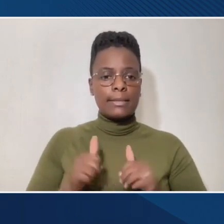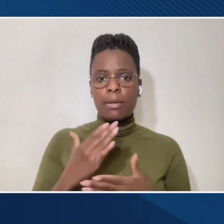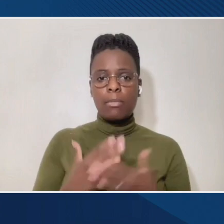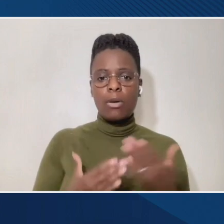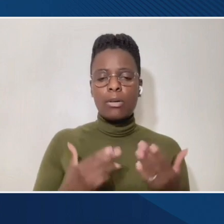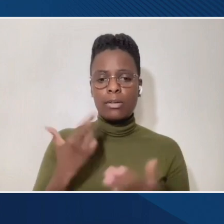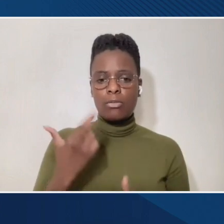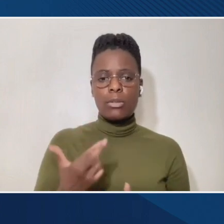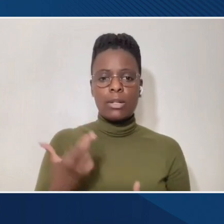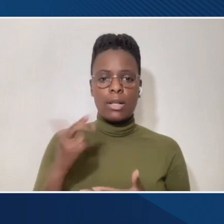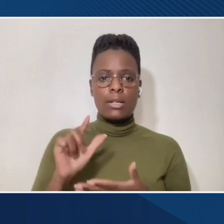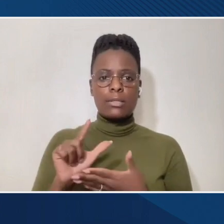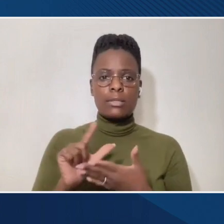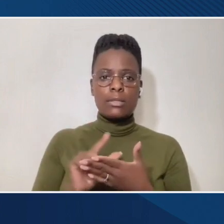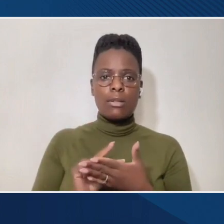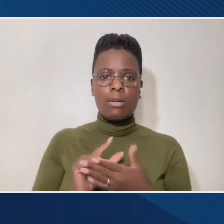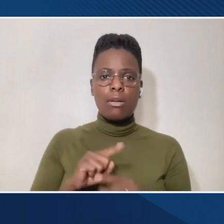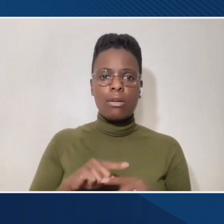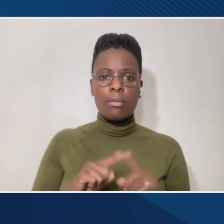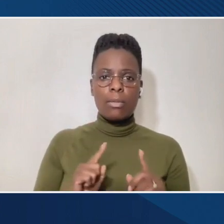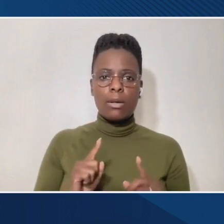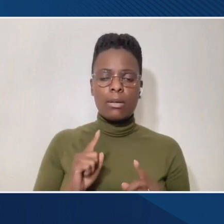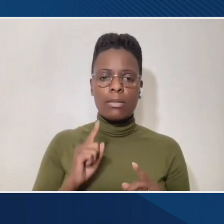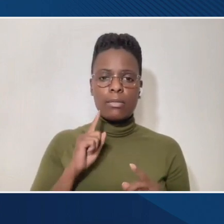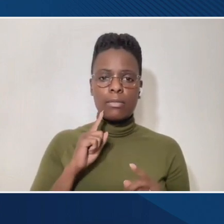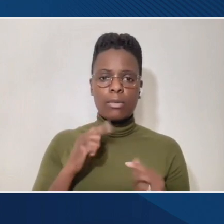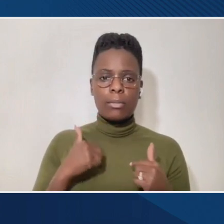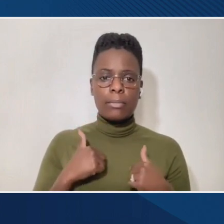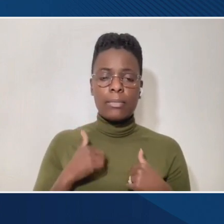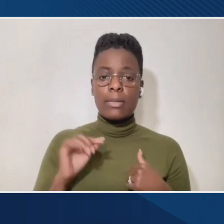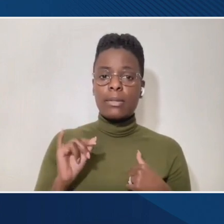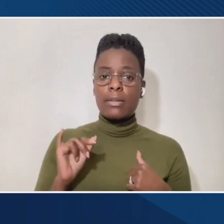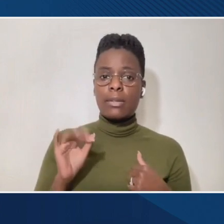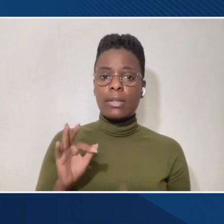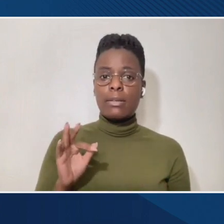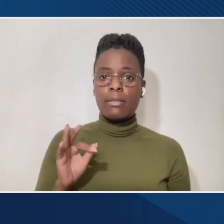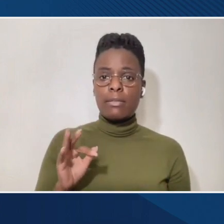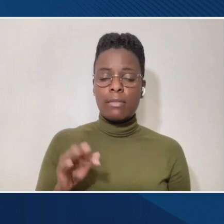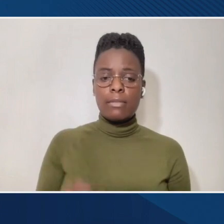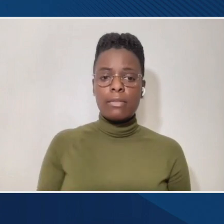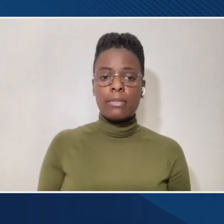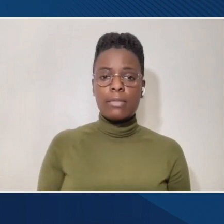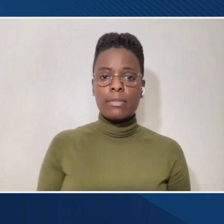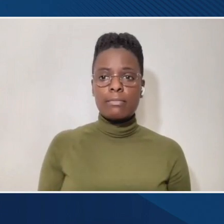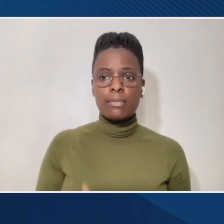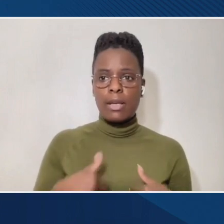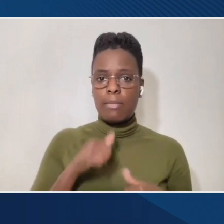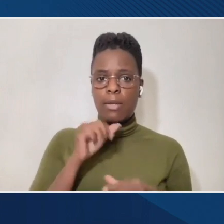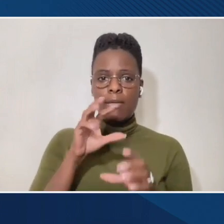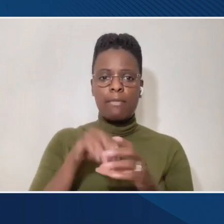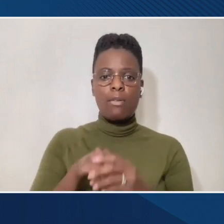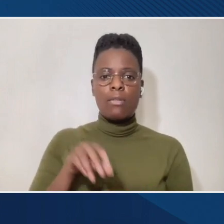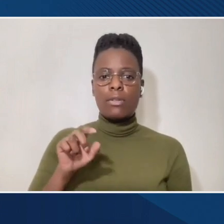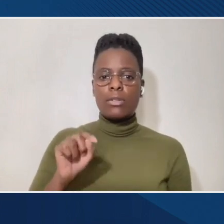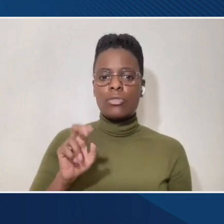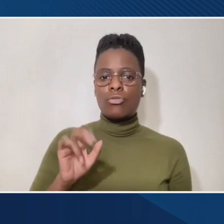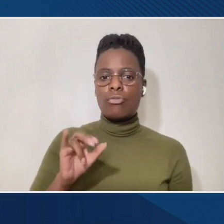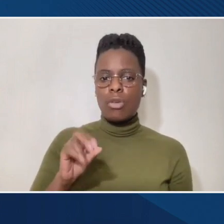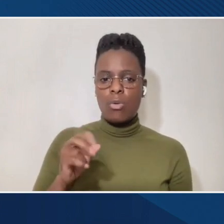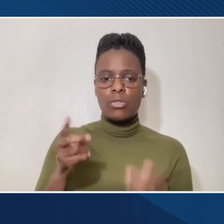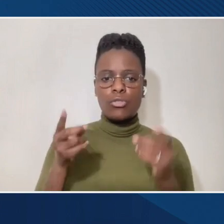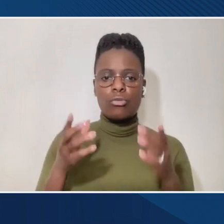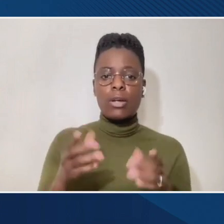that the department's proposal to expand eligibility in the ways that we have proposed were something that community wanted. Expand eligibility to participants